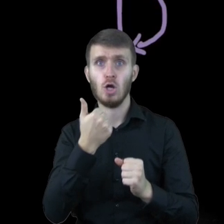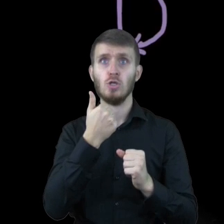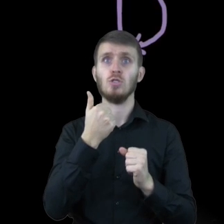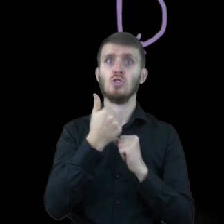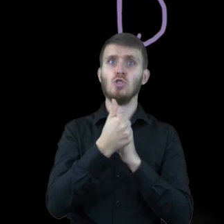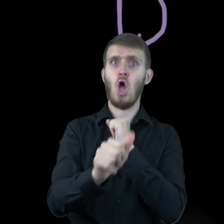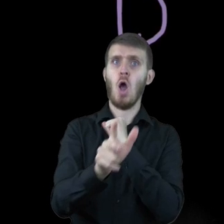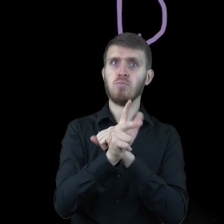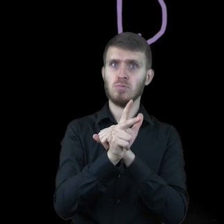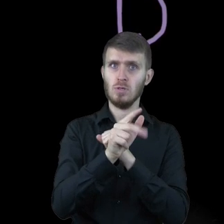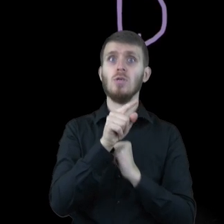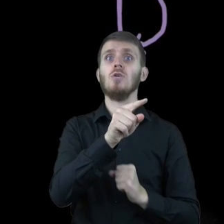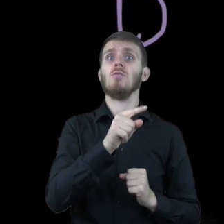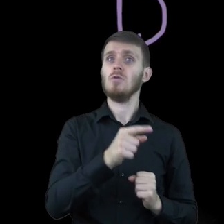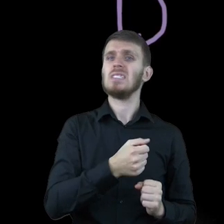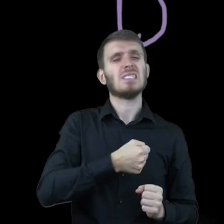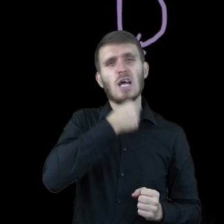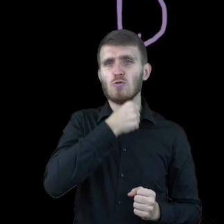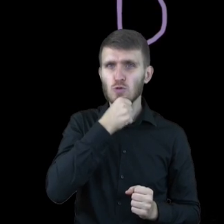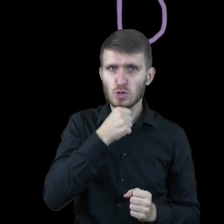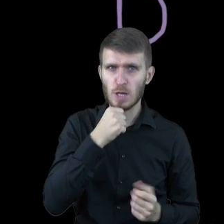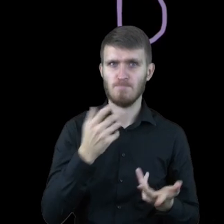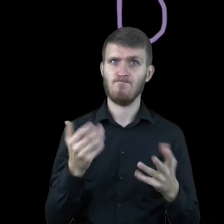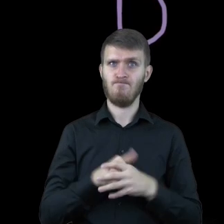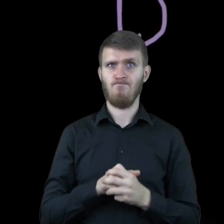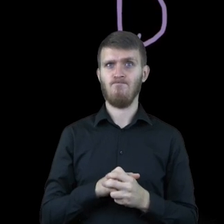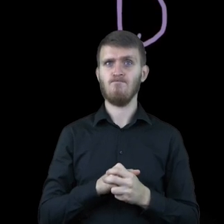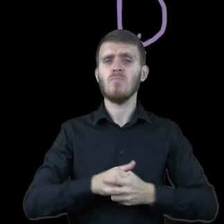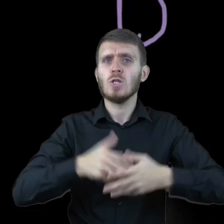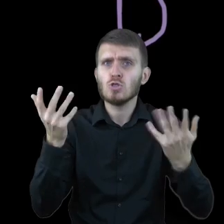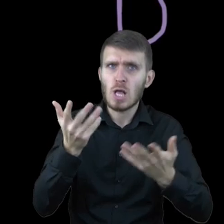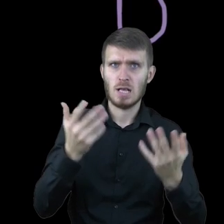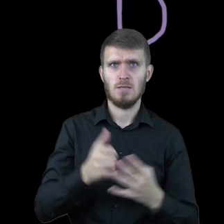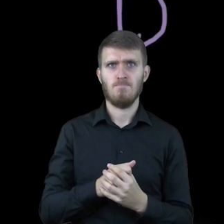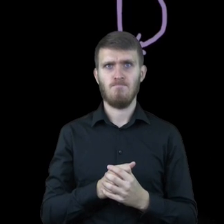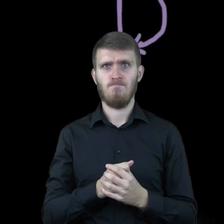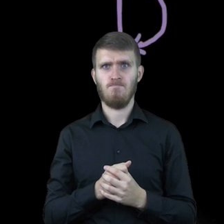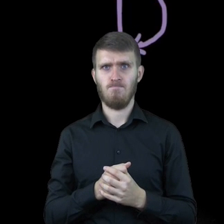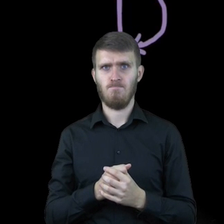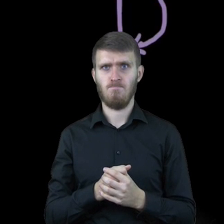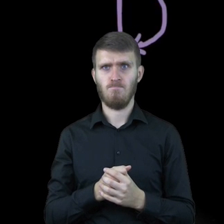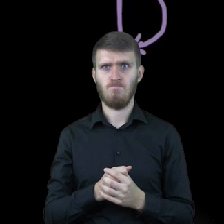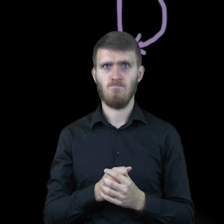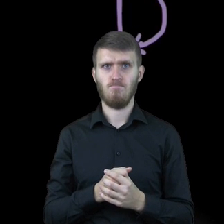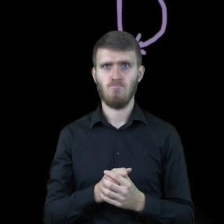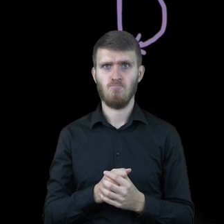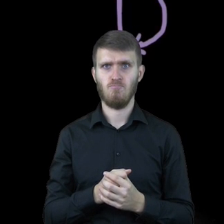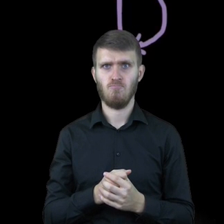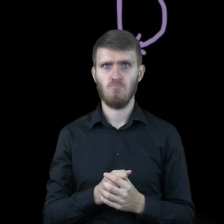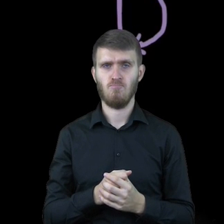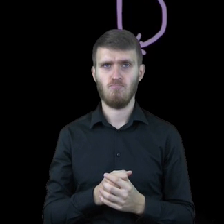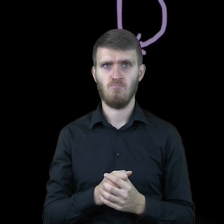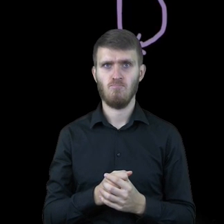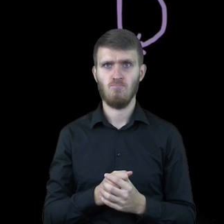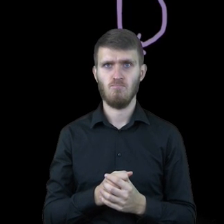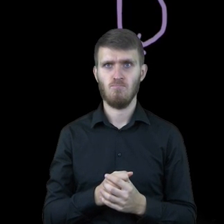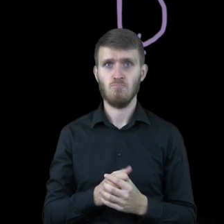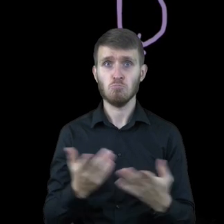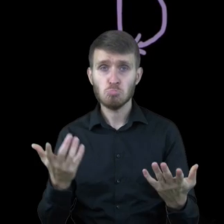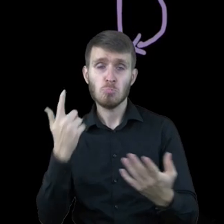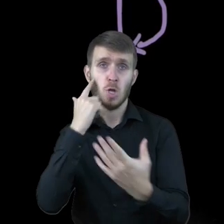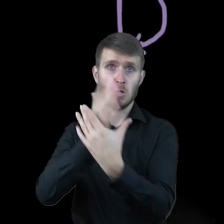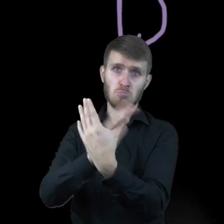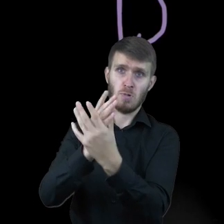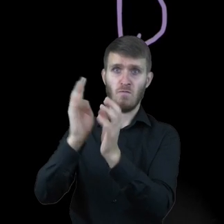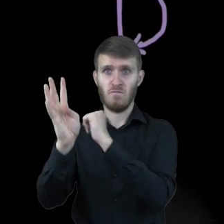90 was not far enough of a turn, and 180 was too far of a turn, so we want something